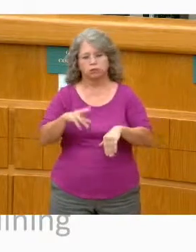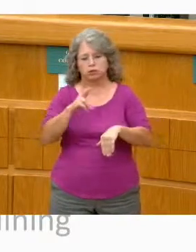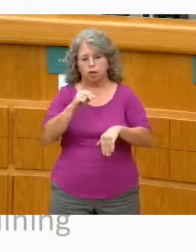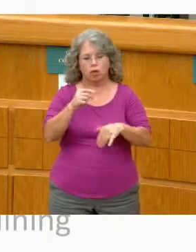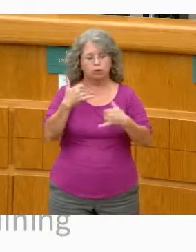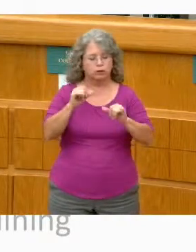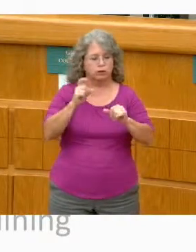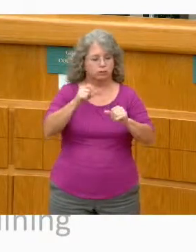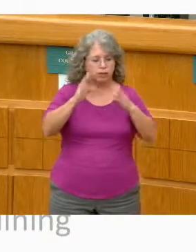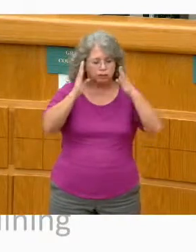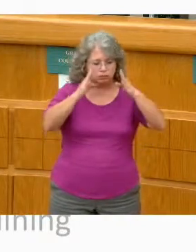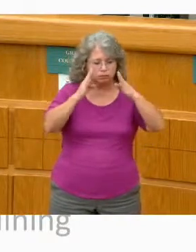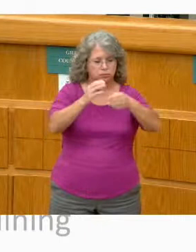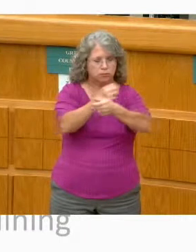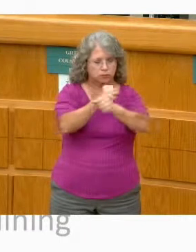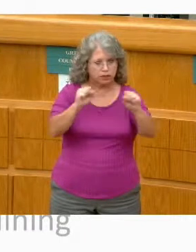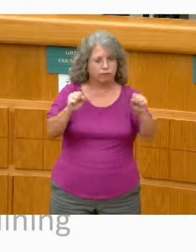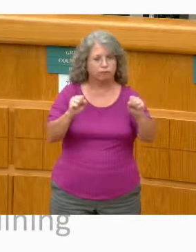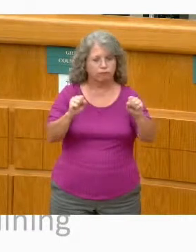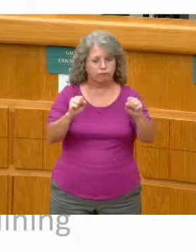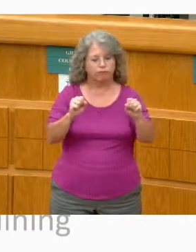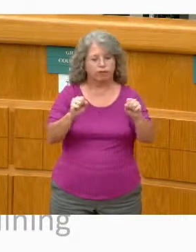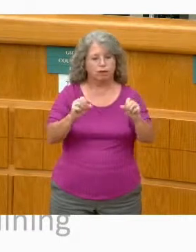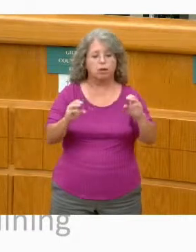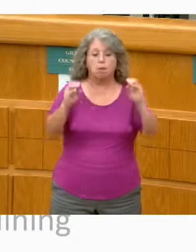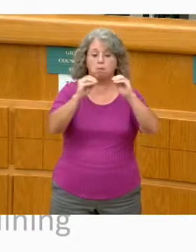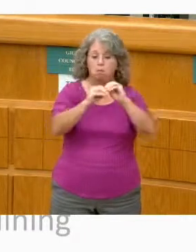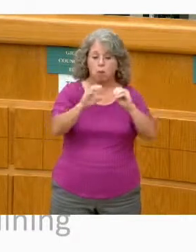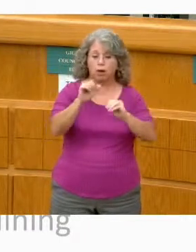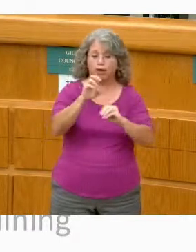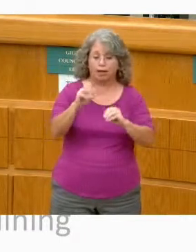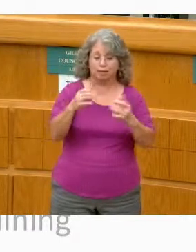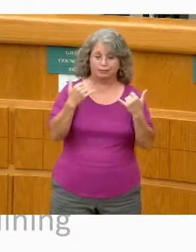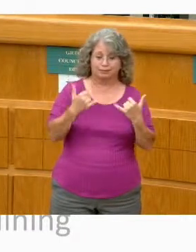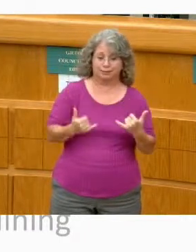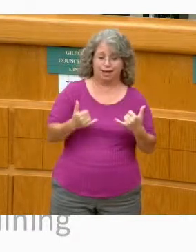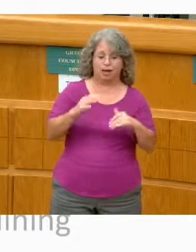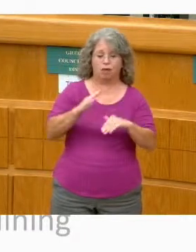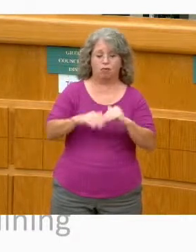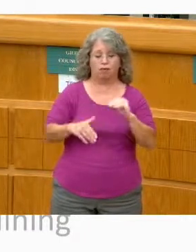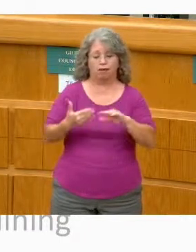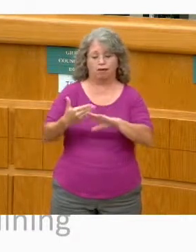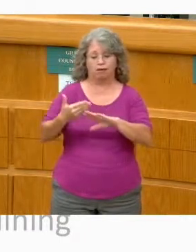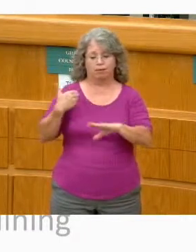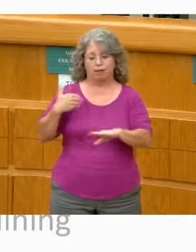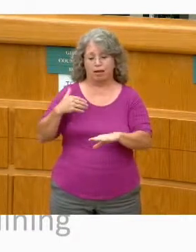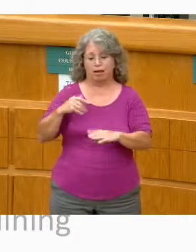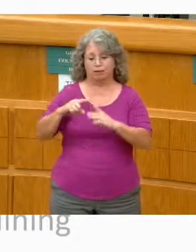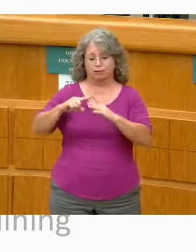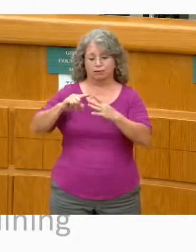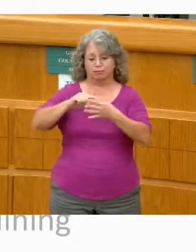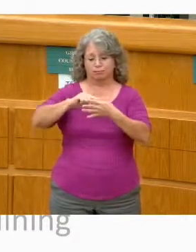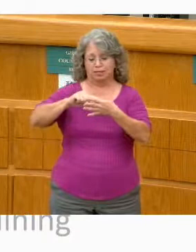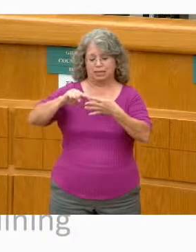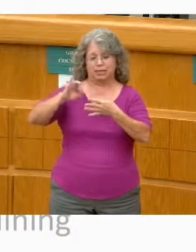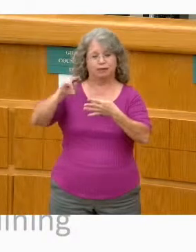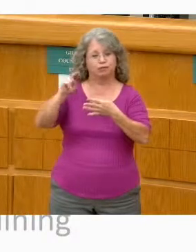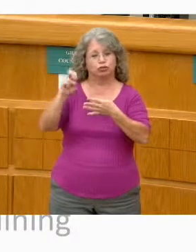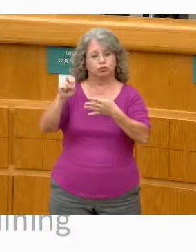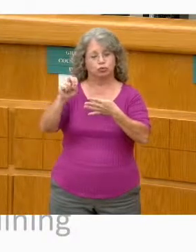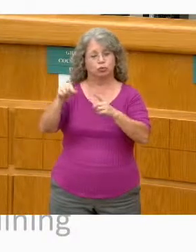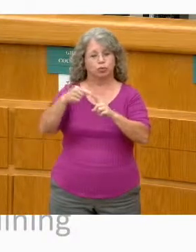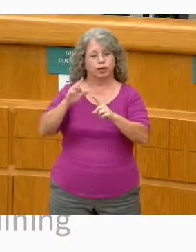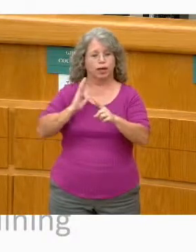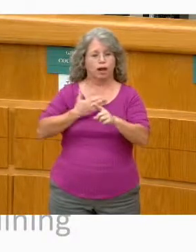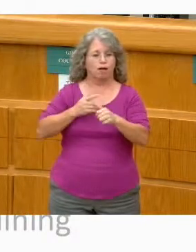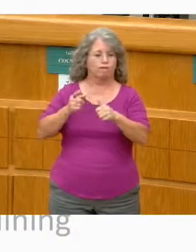not time to relax precautions. There's well more cases of COVID right now than there were around Memorial Day in the beginning